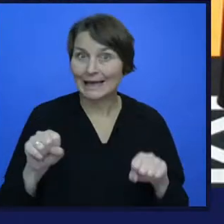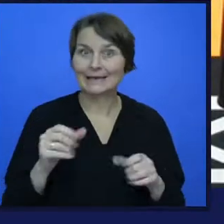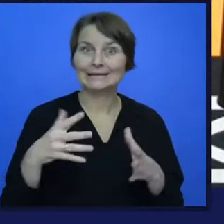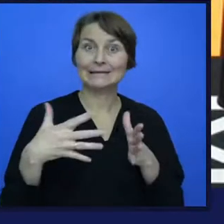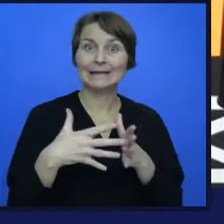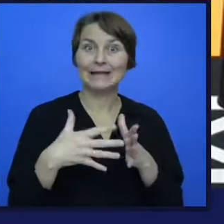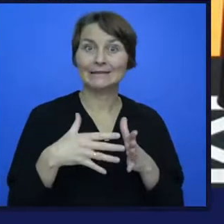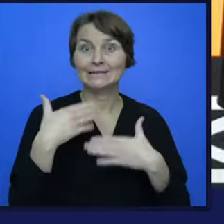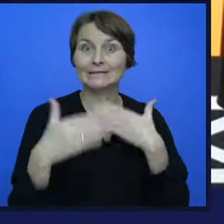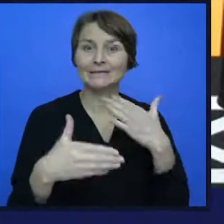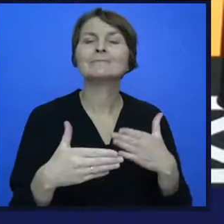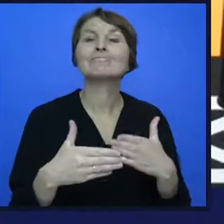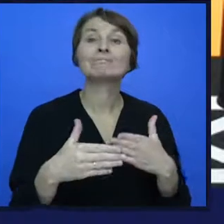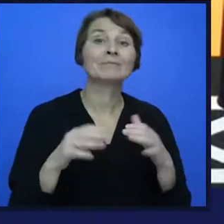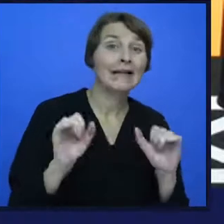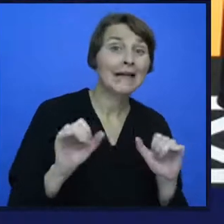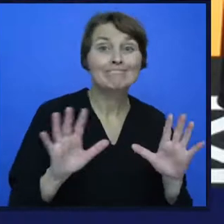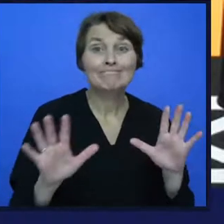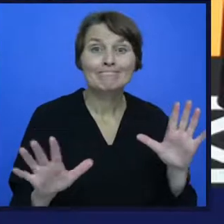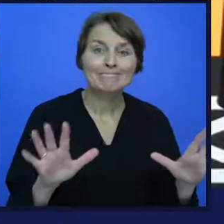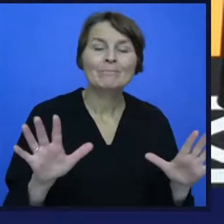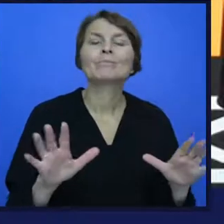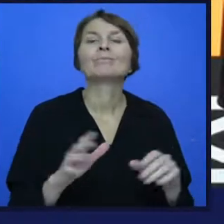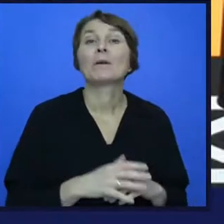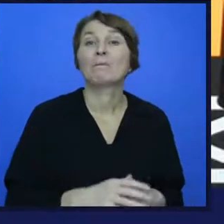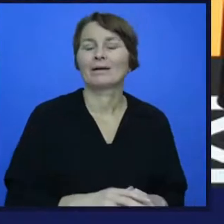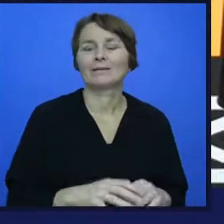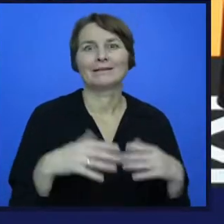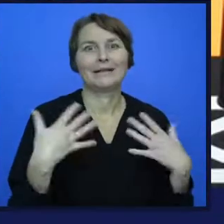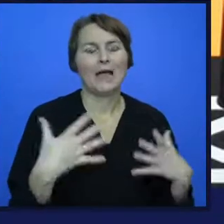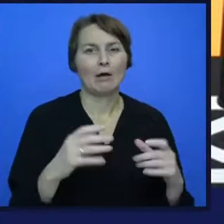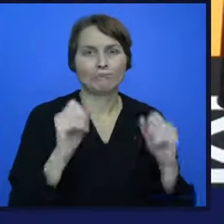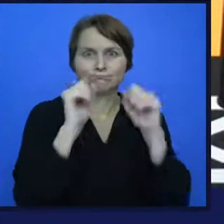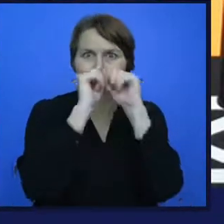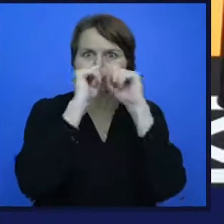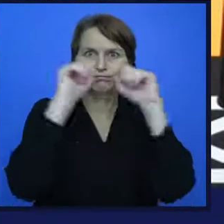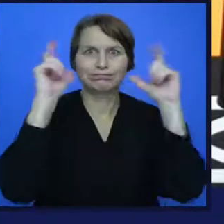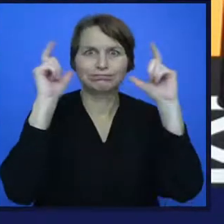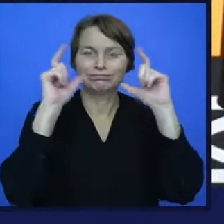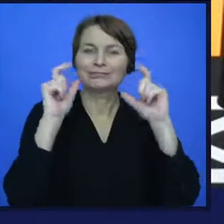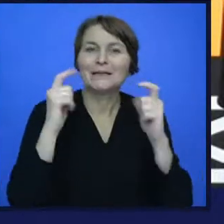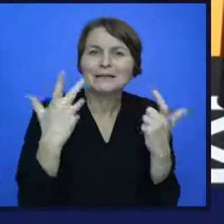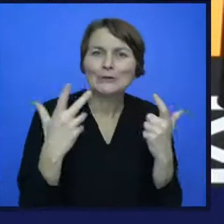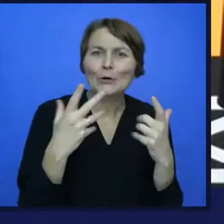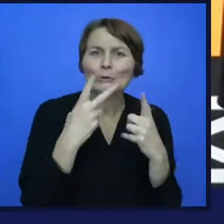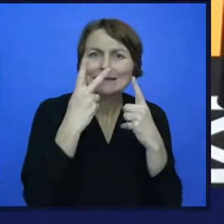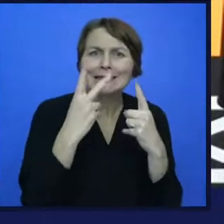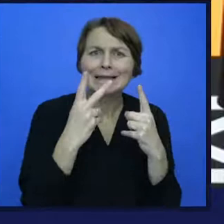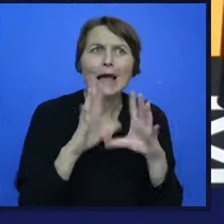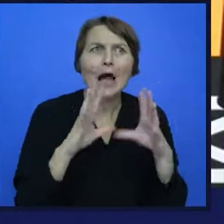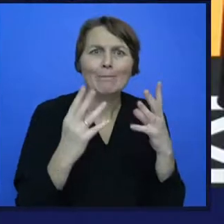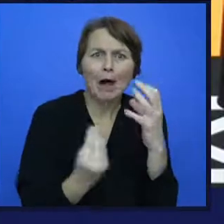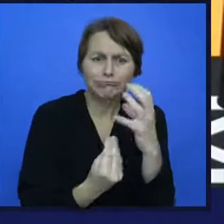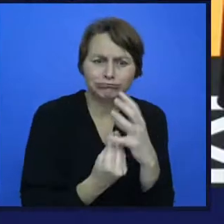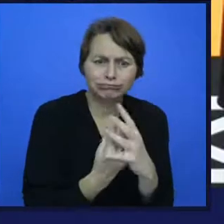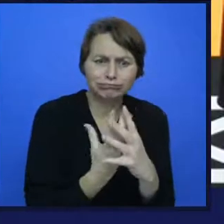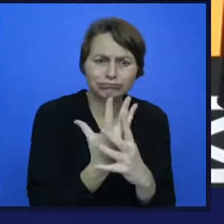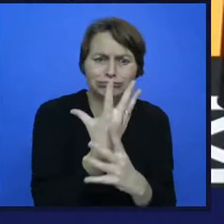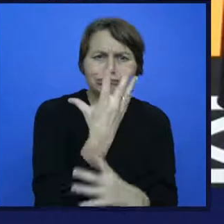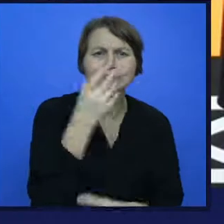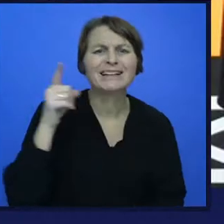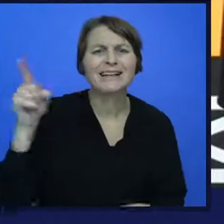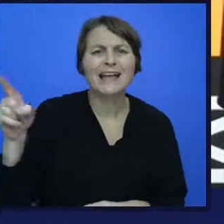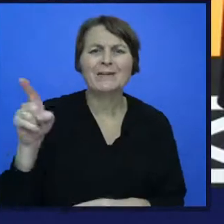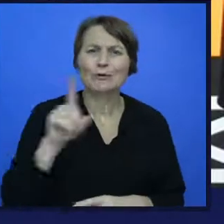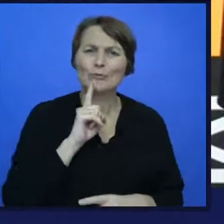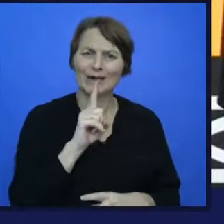even feasible. What's been amazing is the amount of growth that has occurred from custom vision. From the perspective